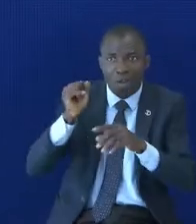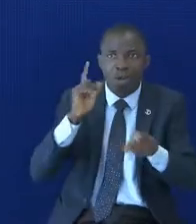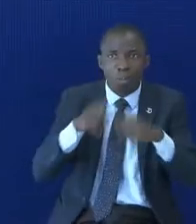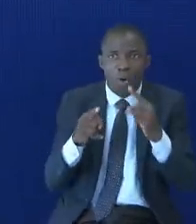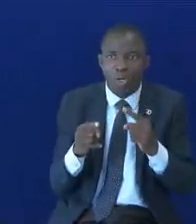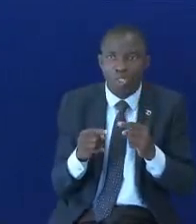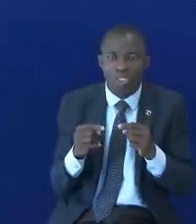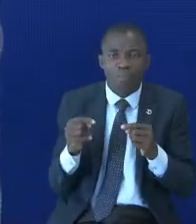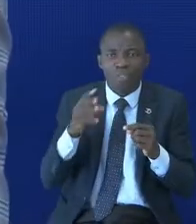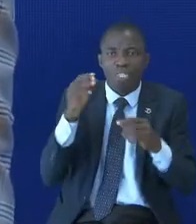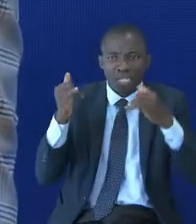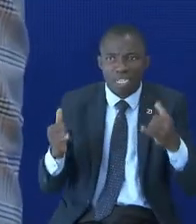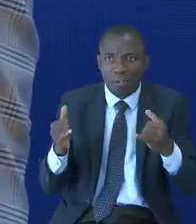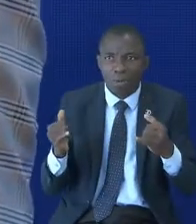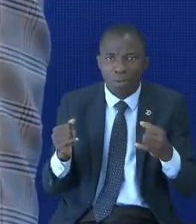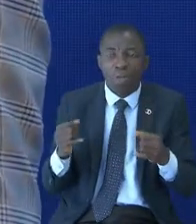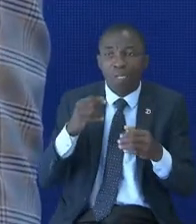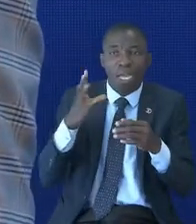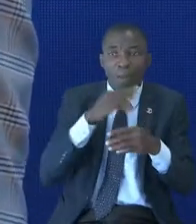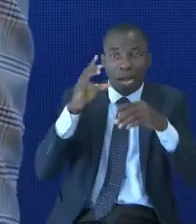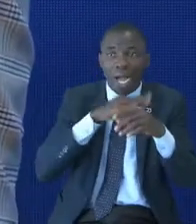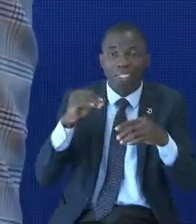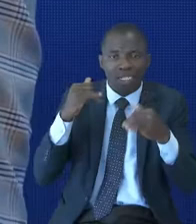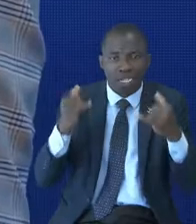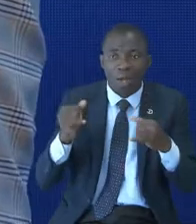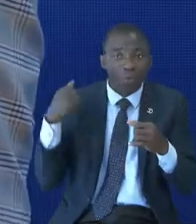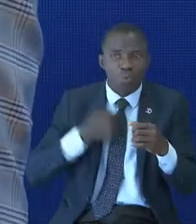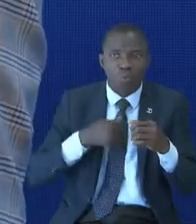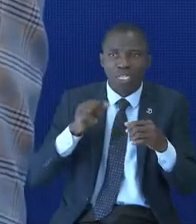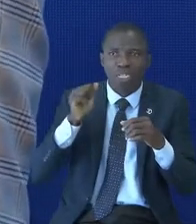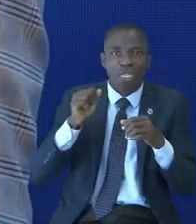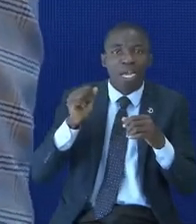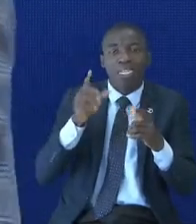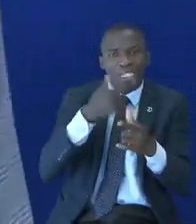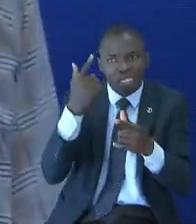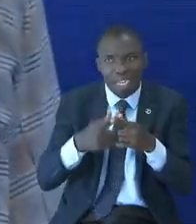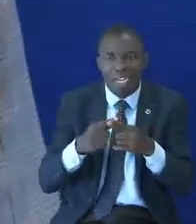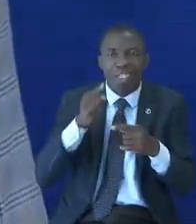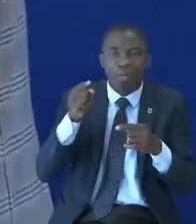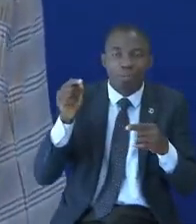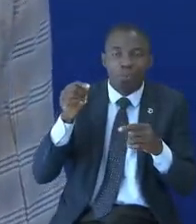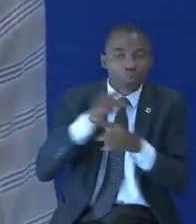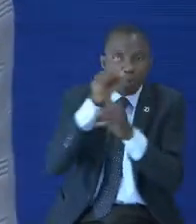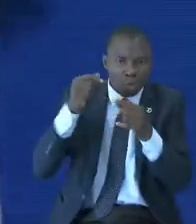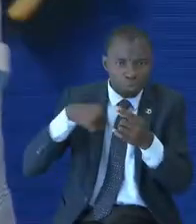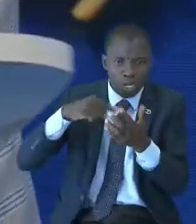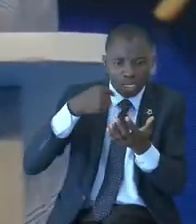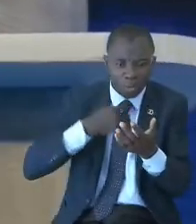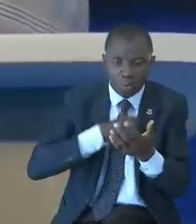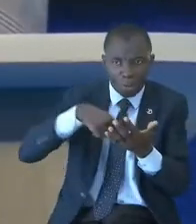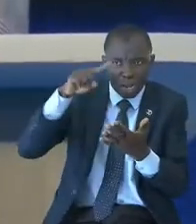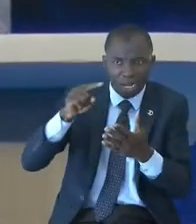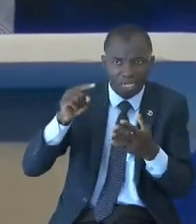you're a man, we can see that something was written there before, which you have tried to clear off. When God takes